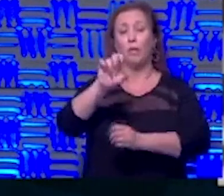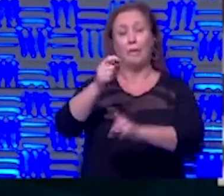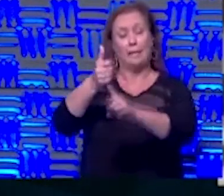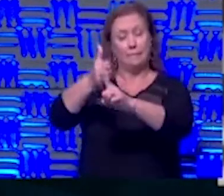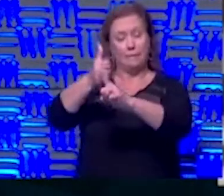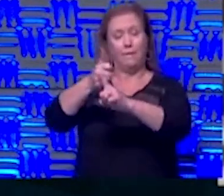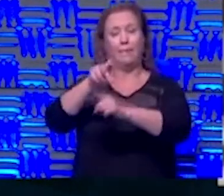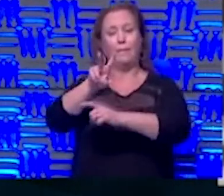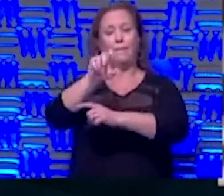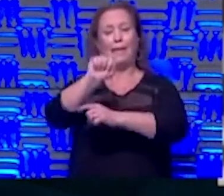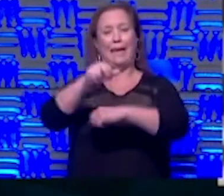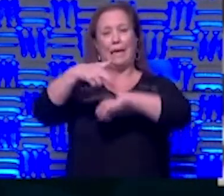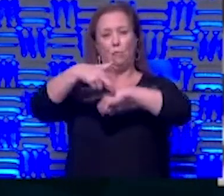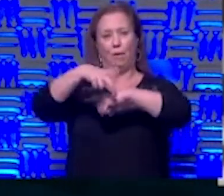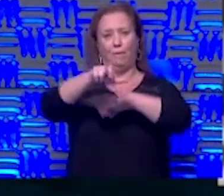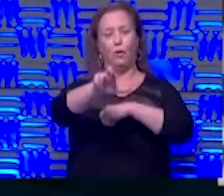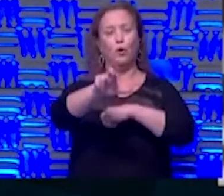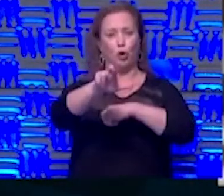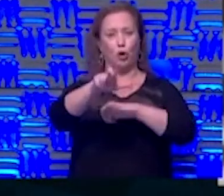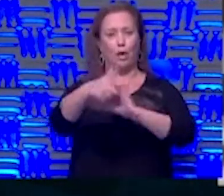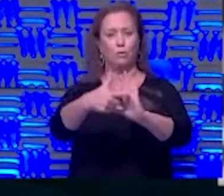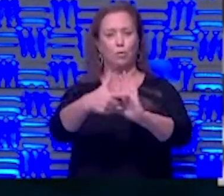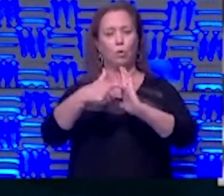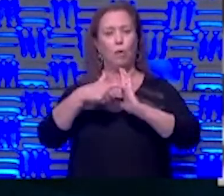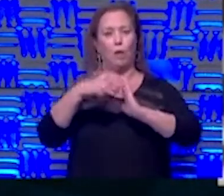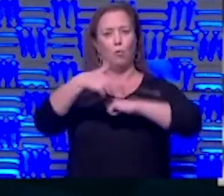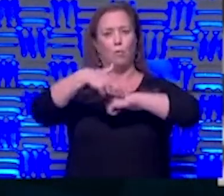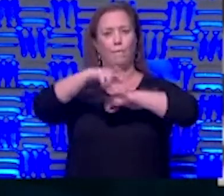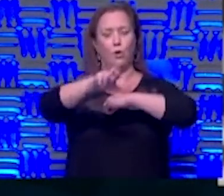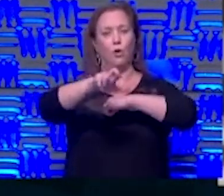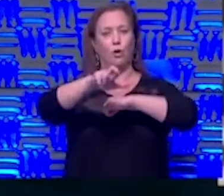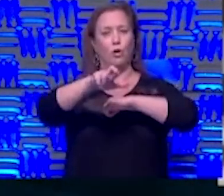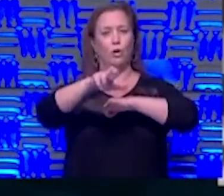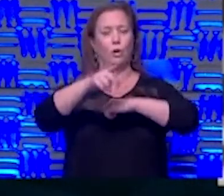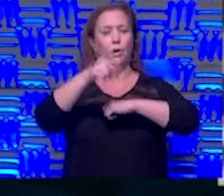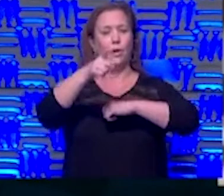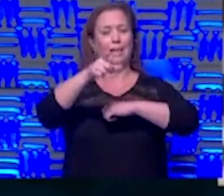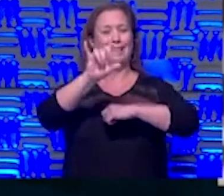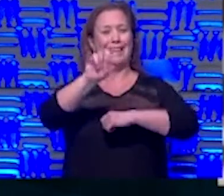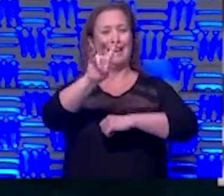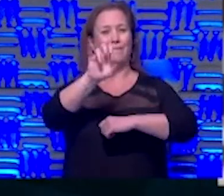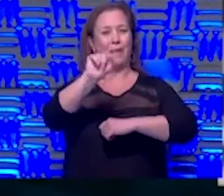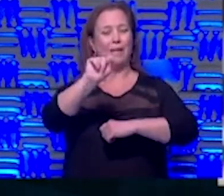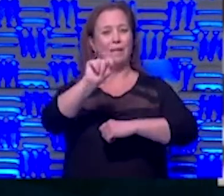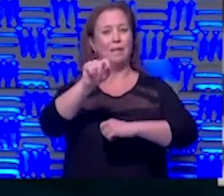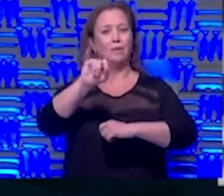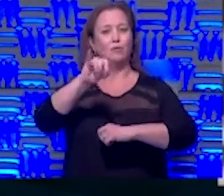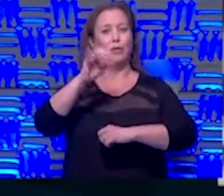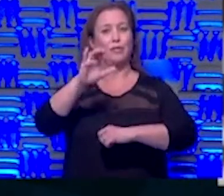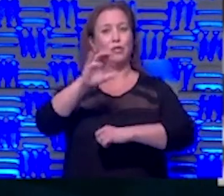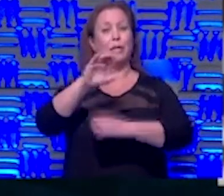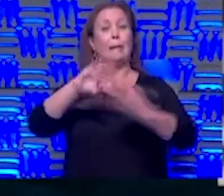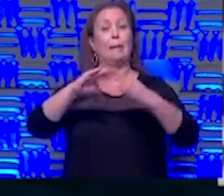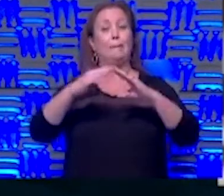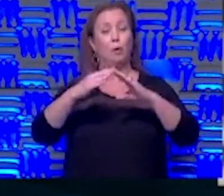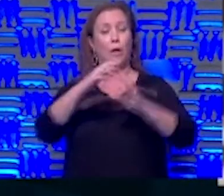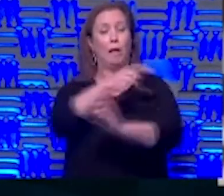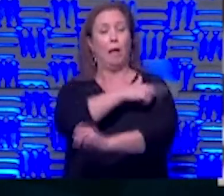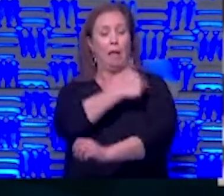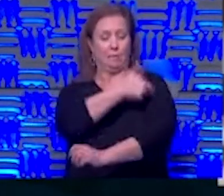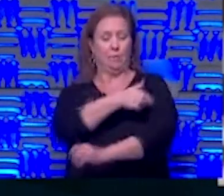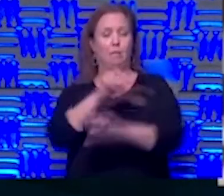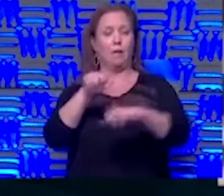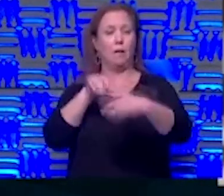the VA can refer, is required to refer that veteran to Junction City Community Hospital